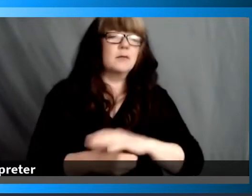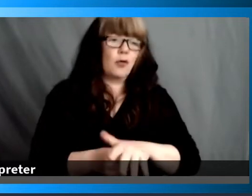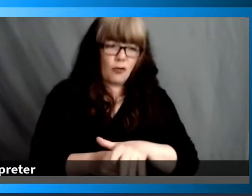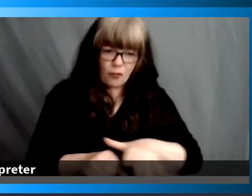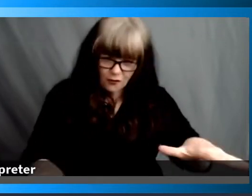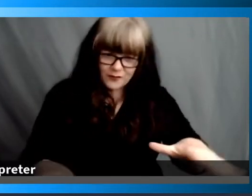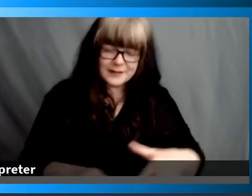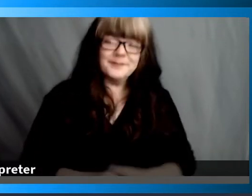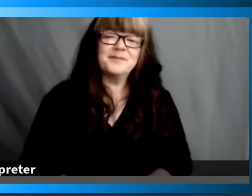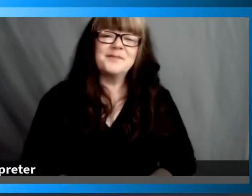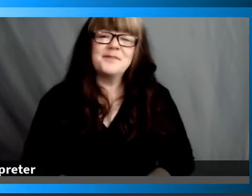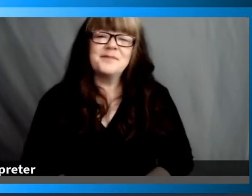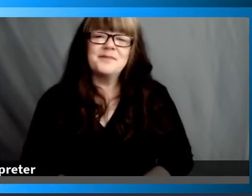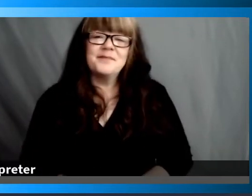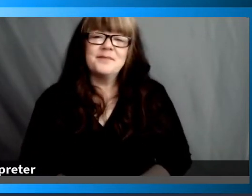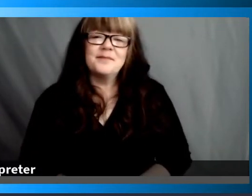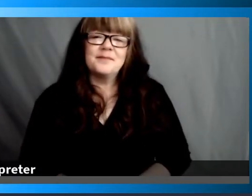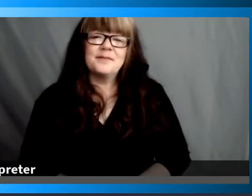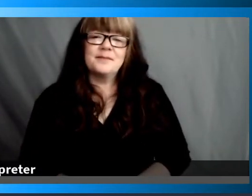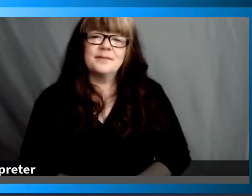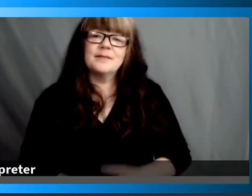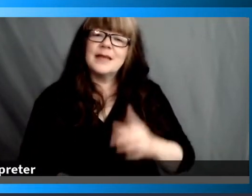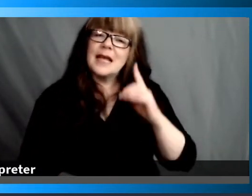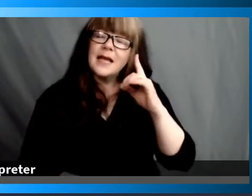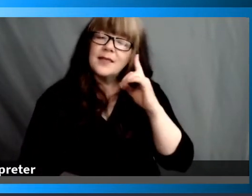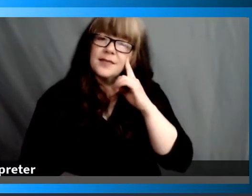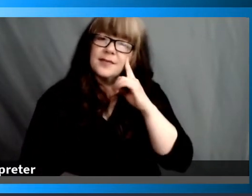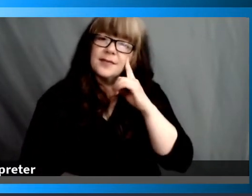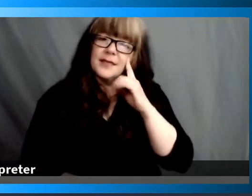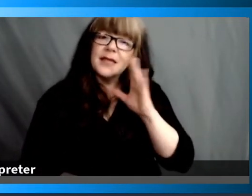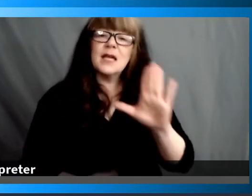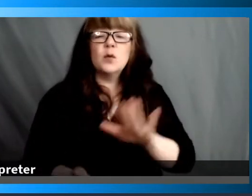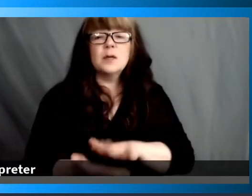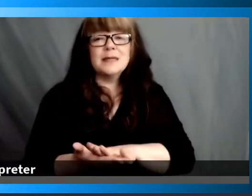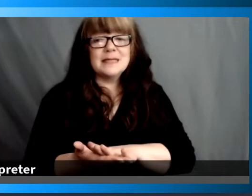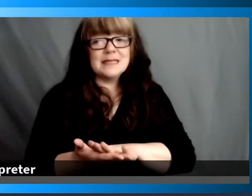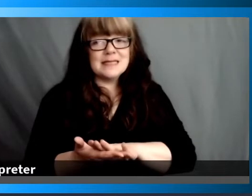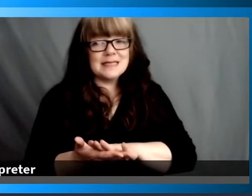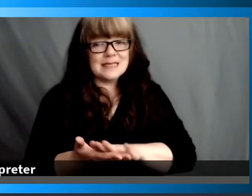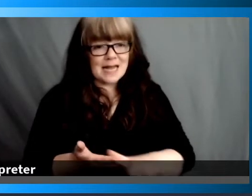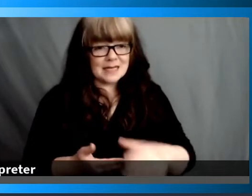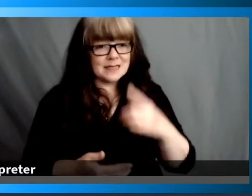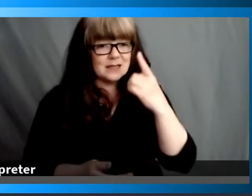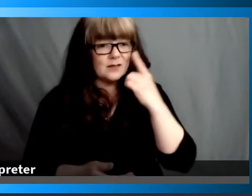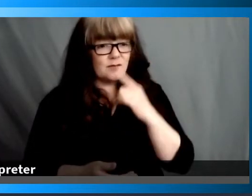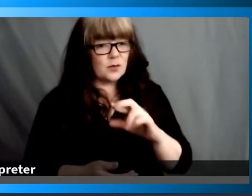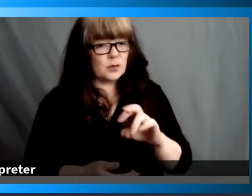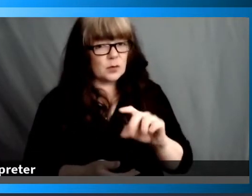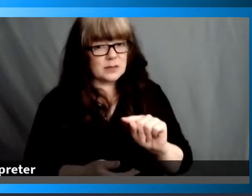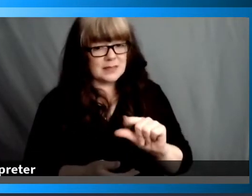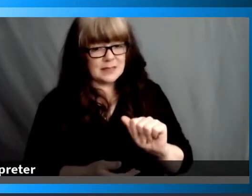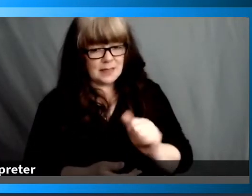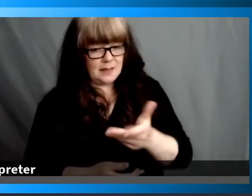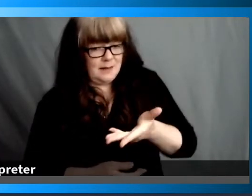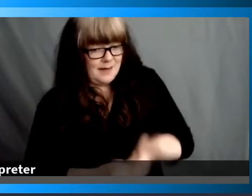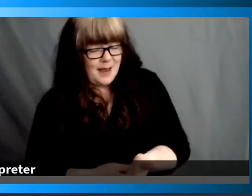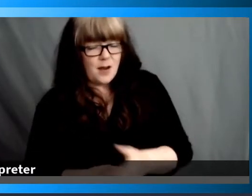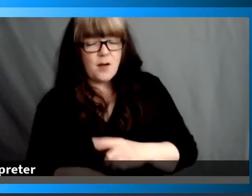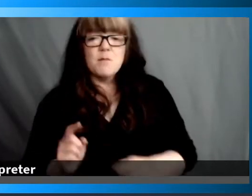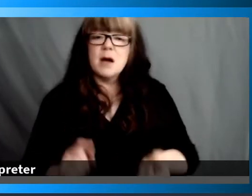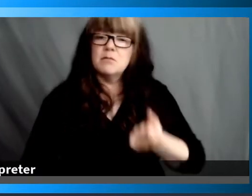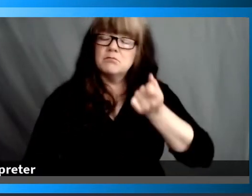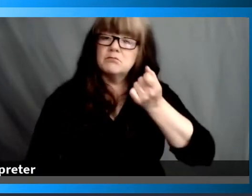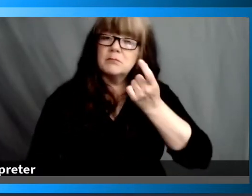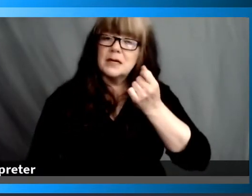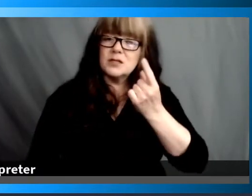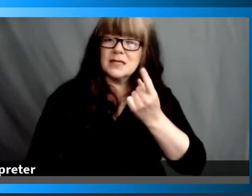yeah, I think it would have been nice for Rosita to be there, but I can understand